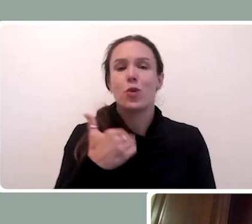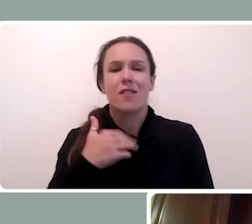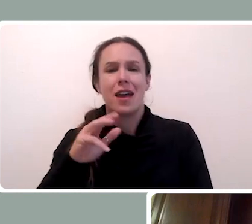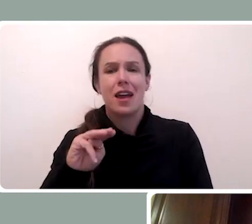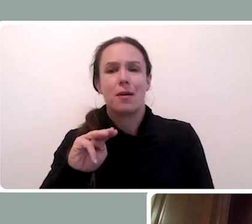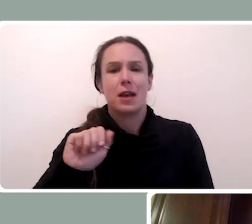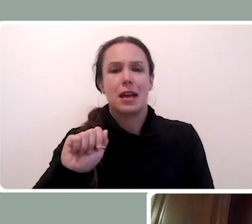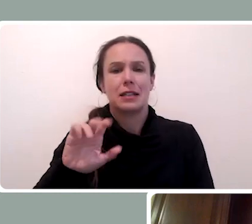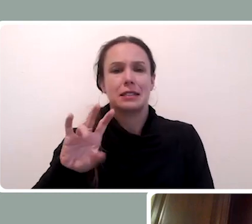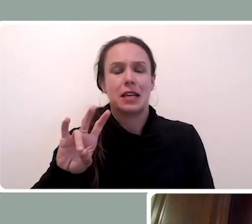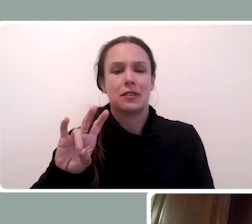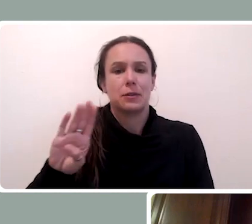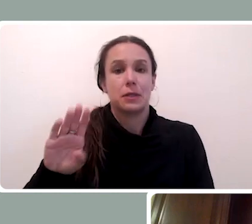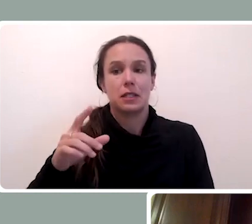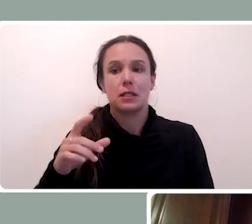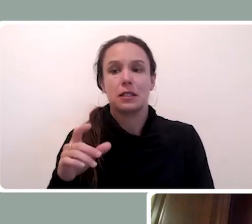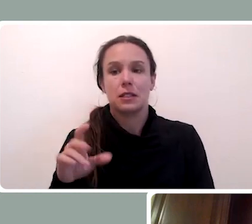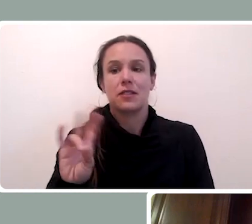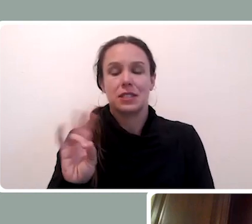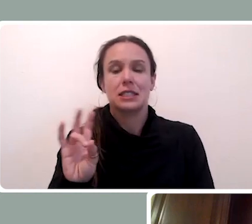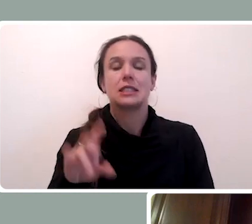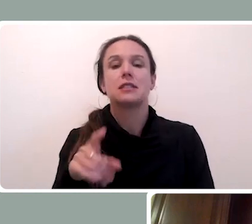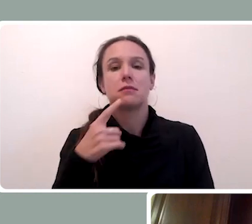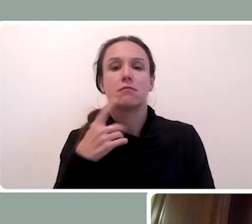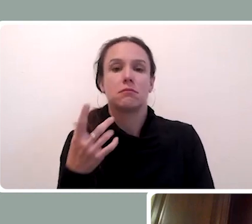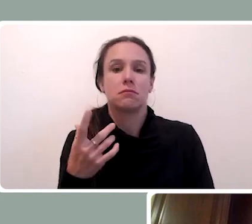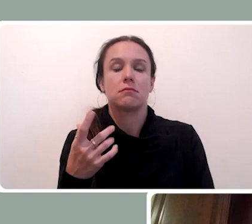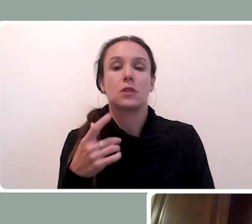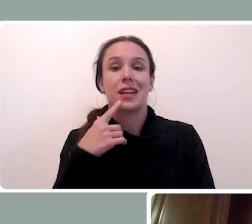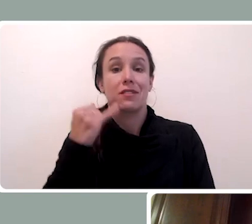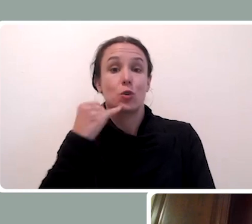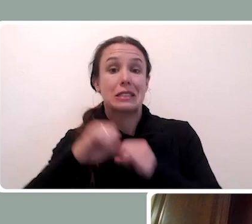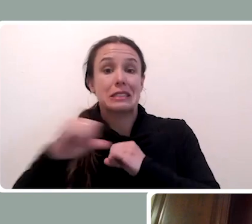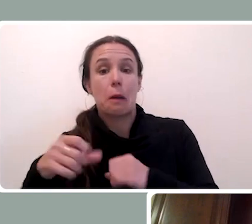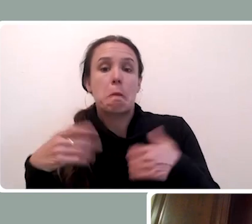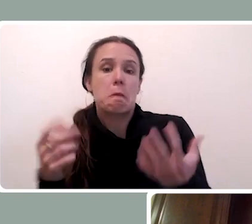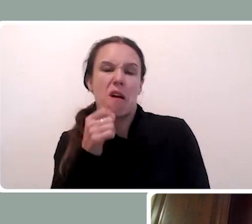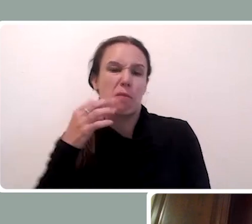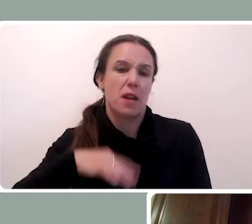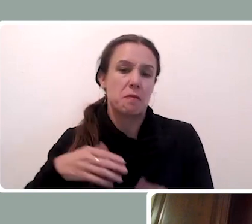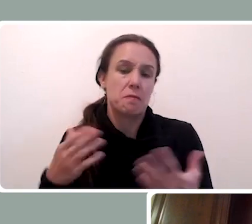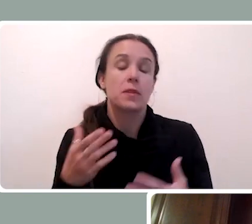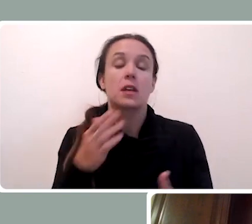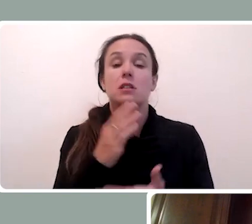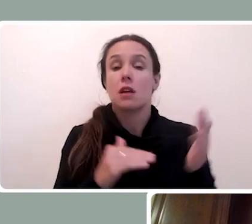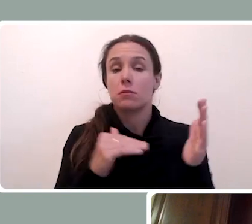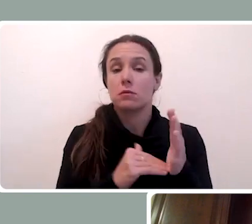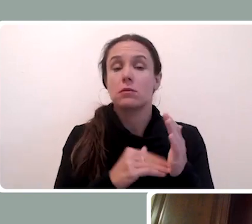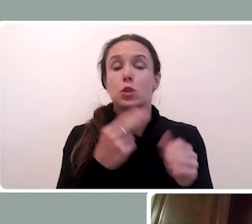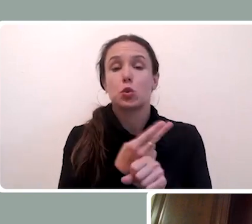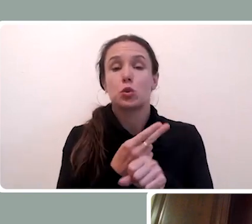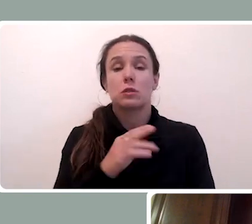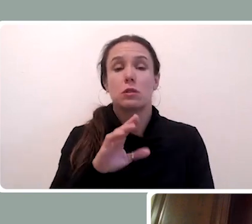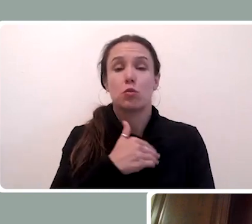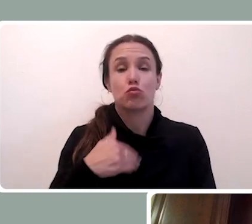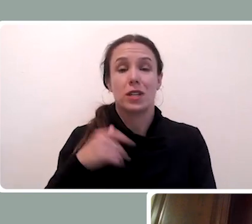also showed that extending the aromatase inhibitors would be of benefit. Some clinicians also use breast cancer index to decide that.